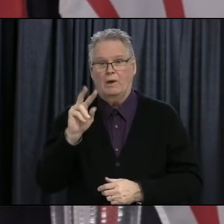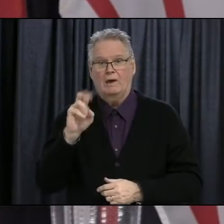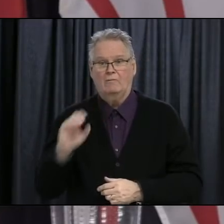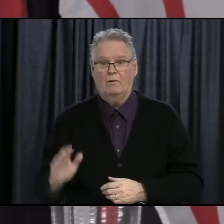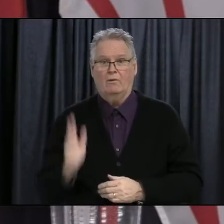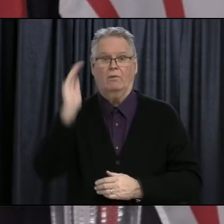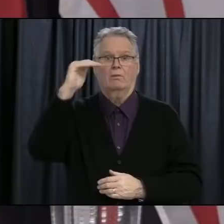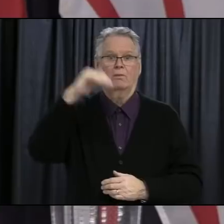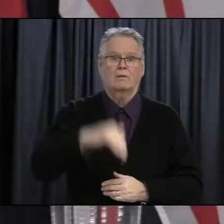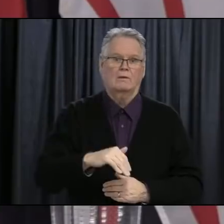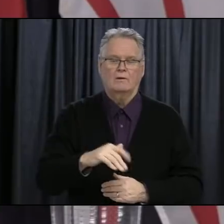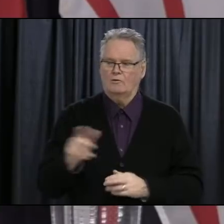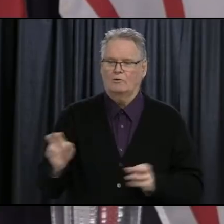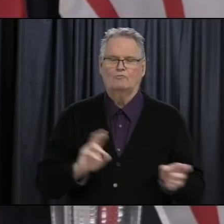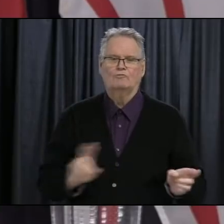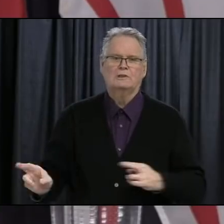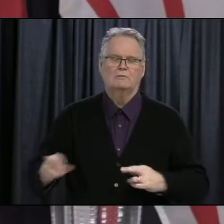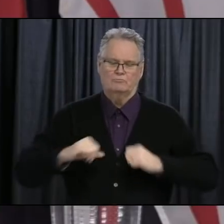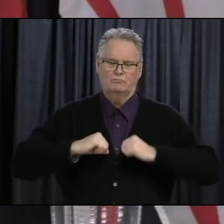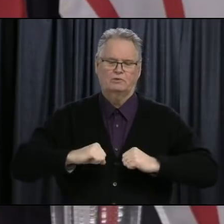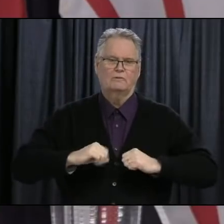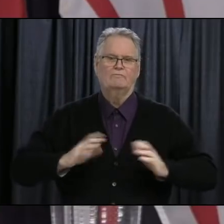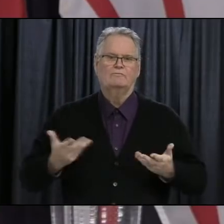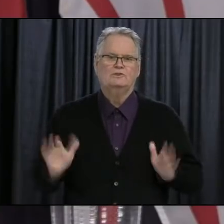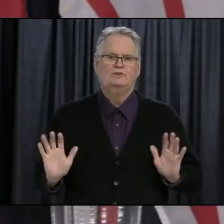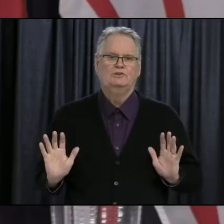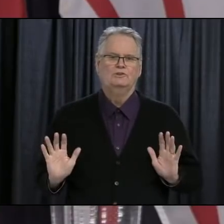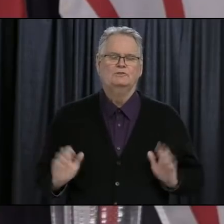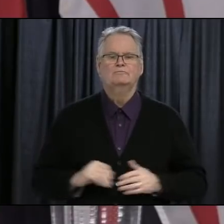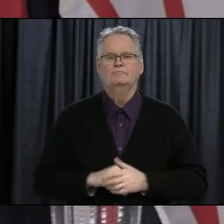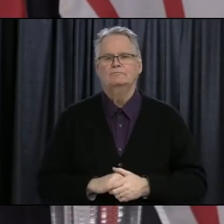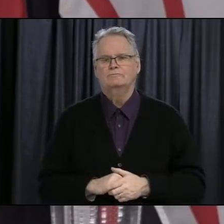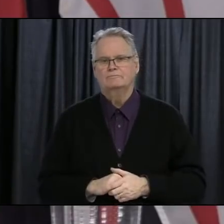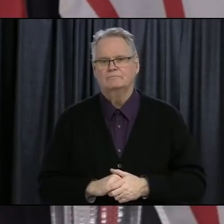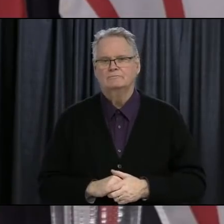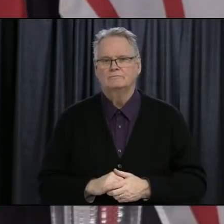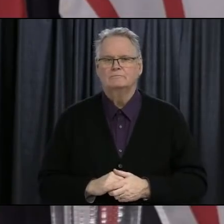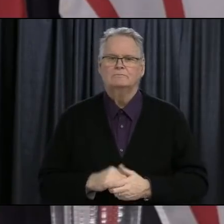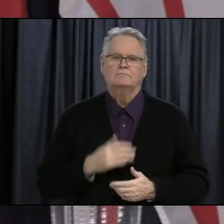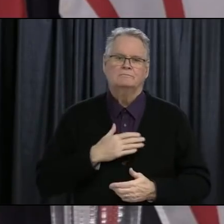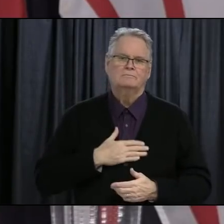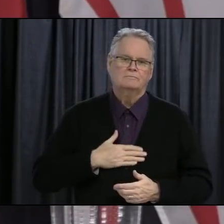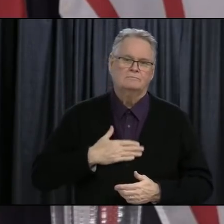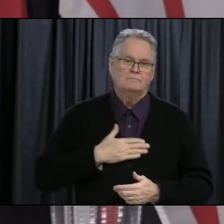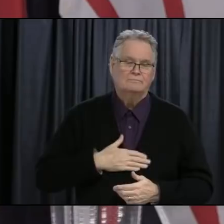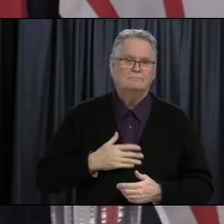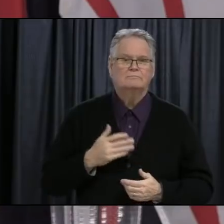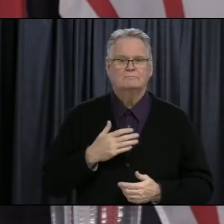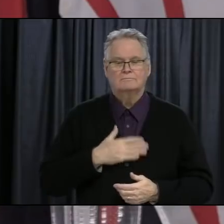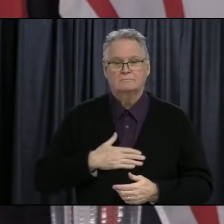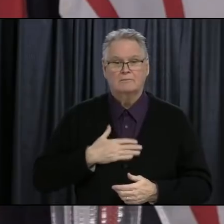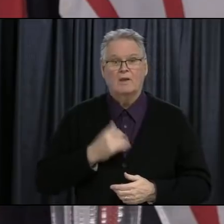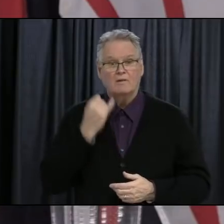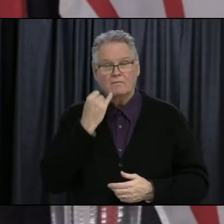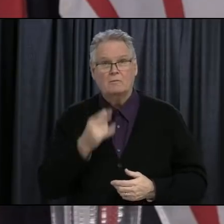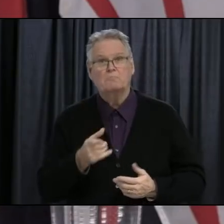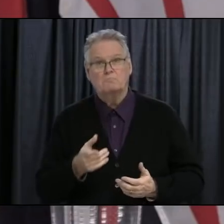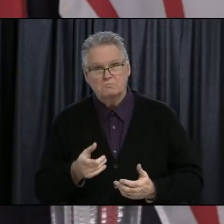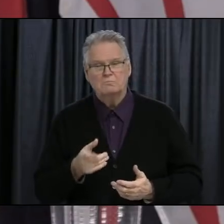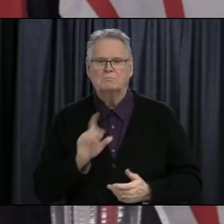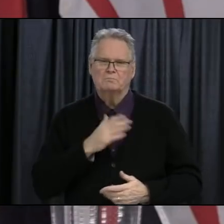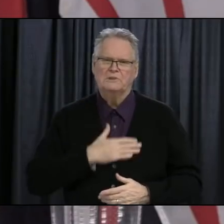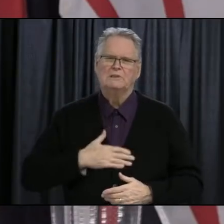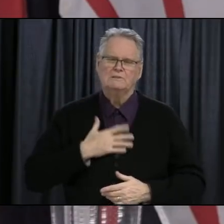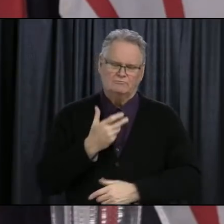eligible to register for the latest round, please make sure you do so. For everyone else, I please ask you to be patient. You will get your